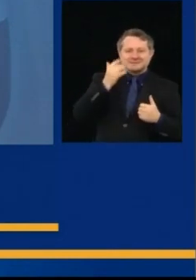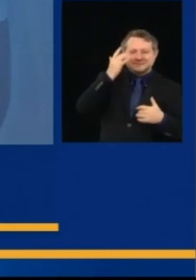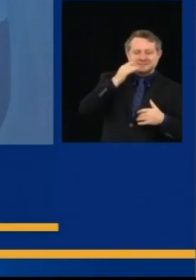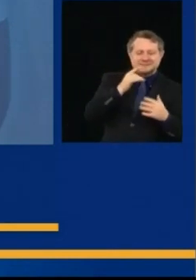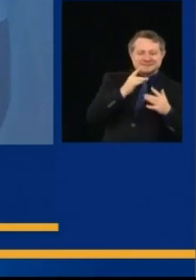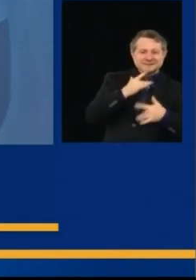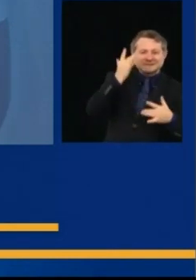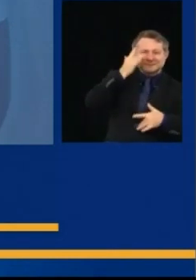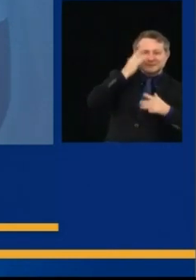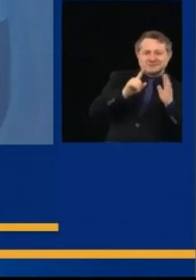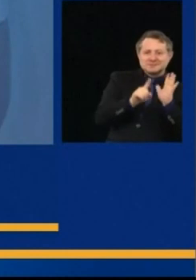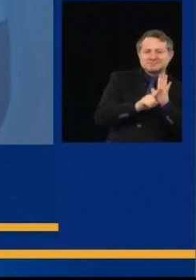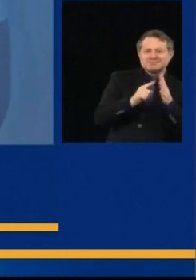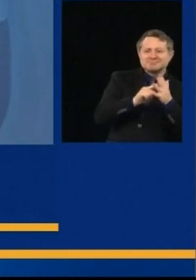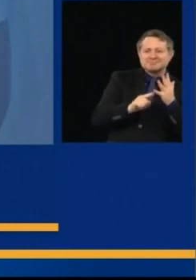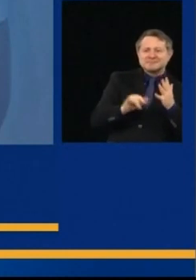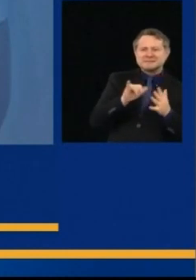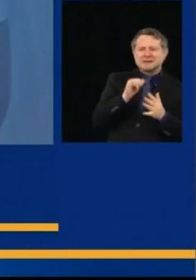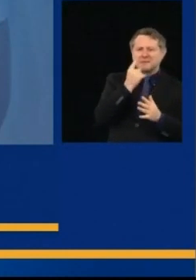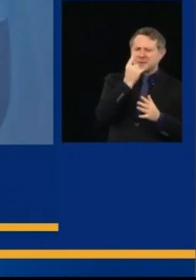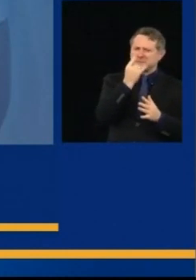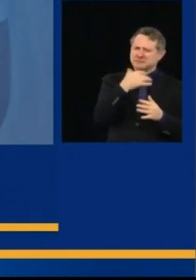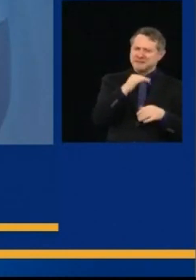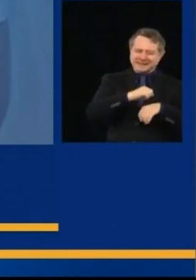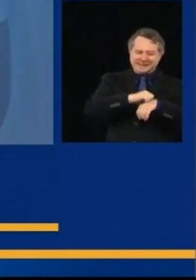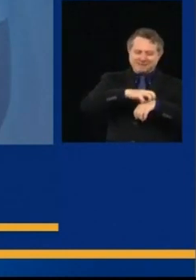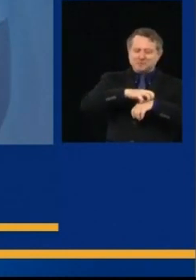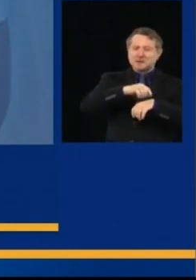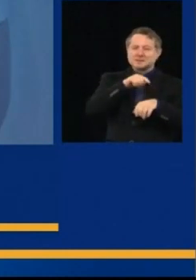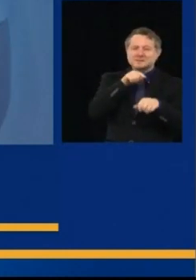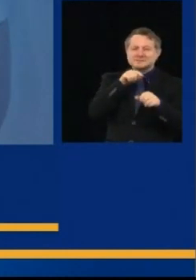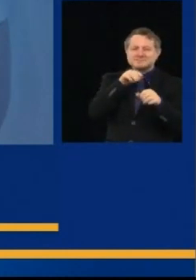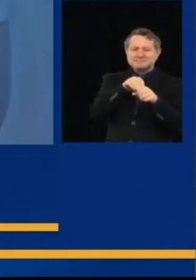the Kawasaki disease or toxic shock-like syndrome.